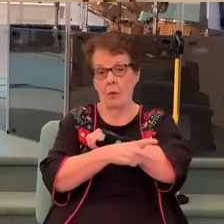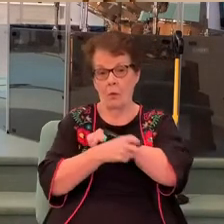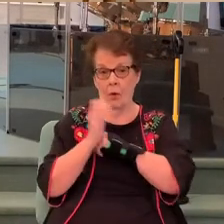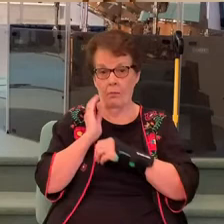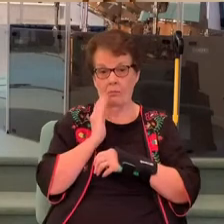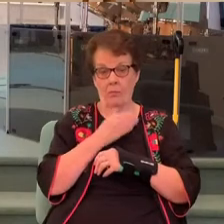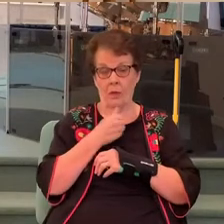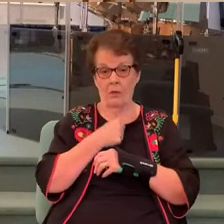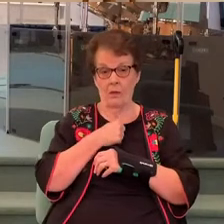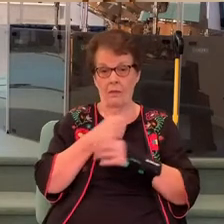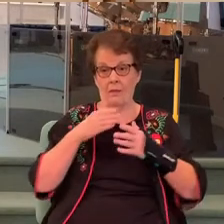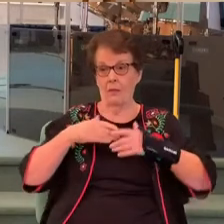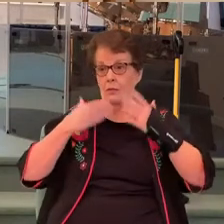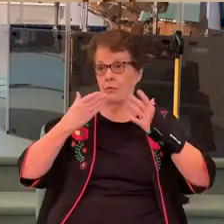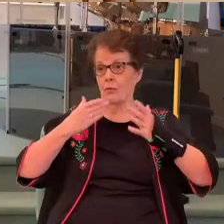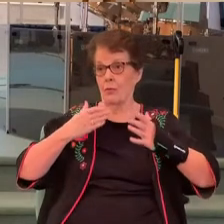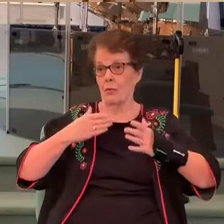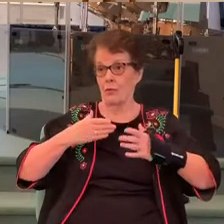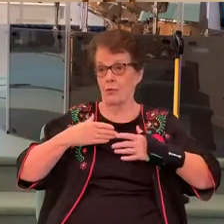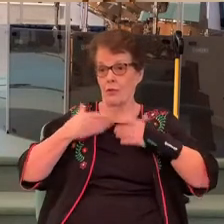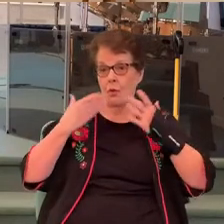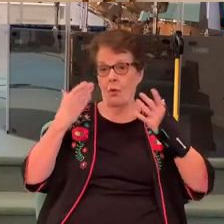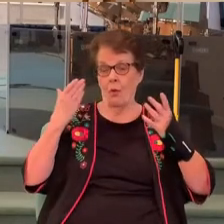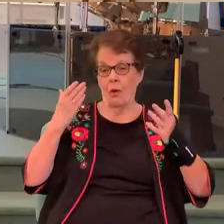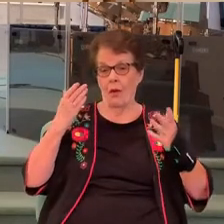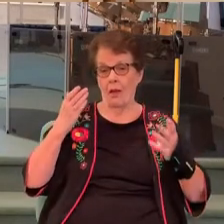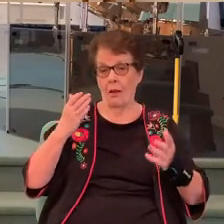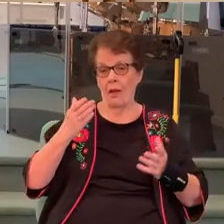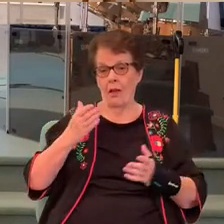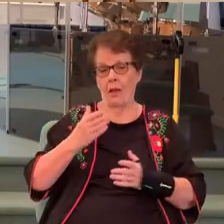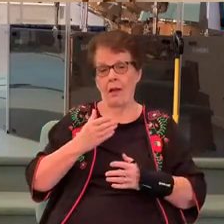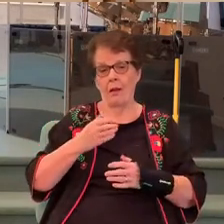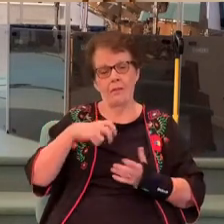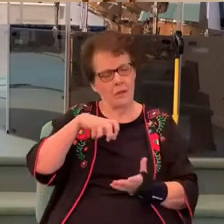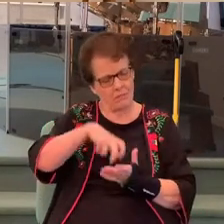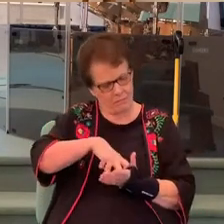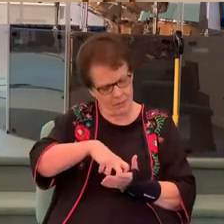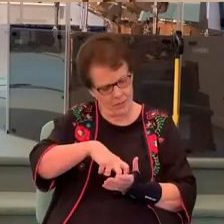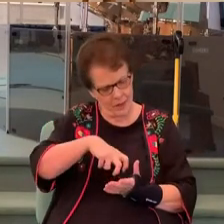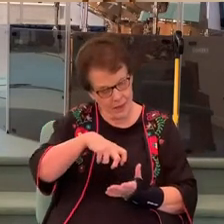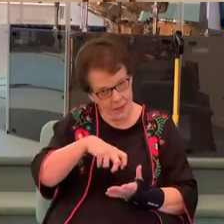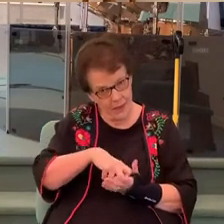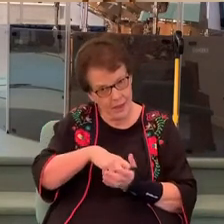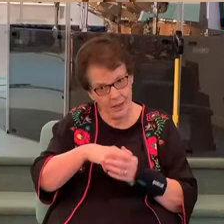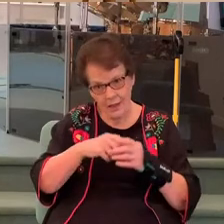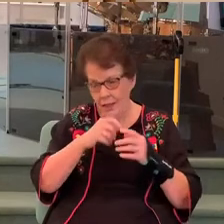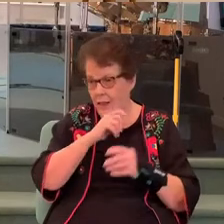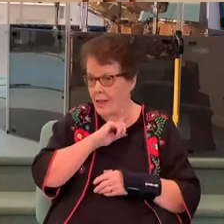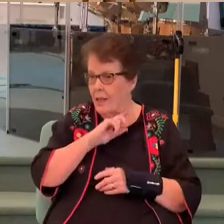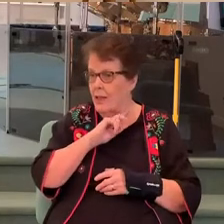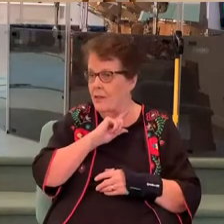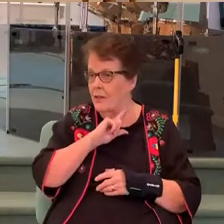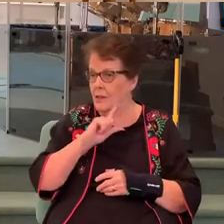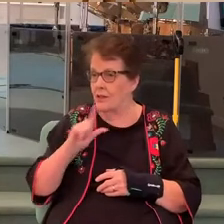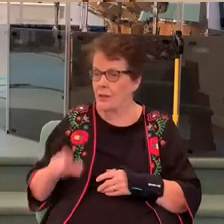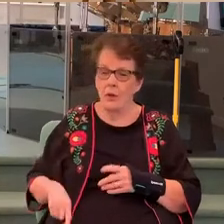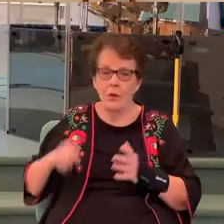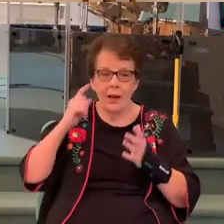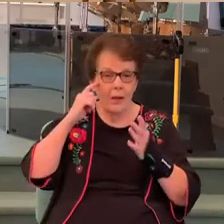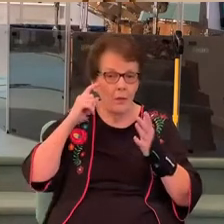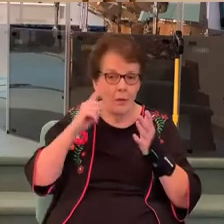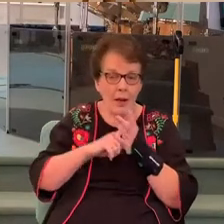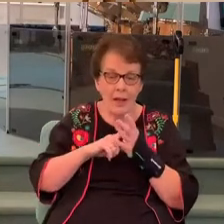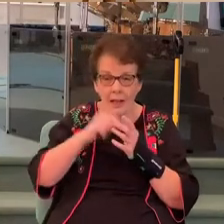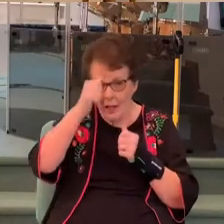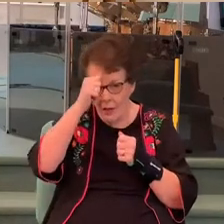the joy of taking a need to the Lord and recognizing and remembering again that He